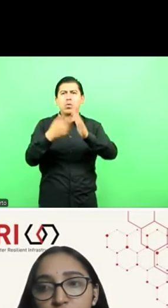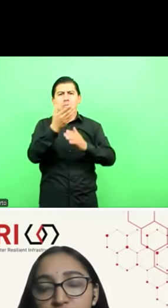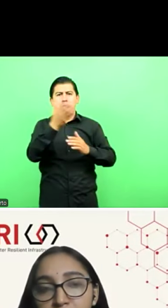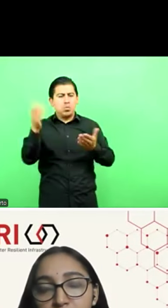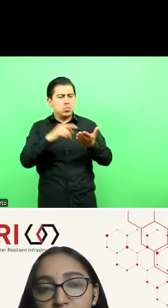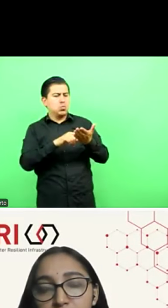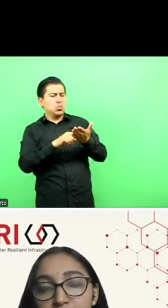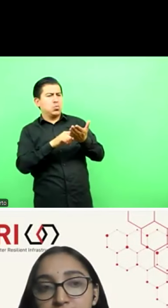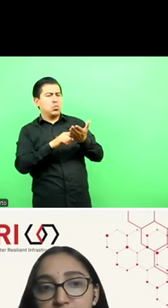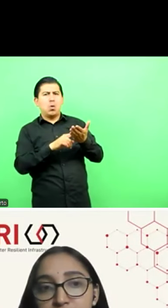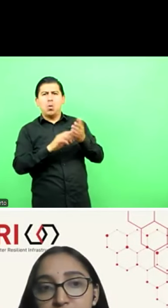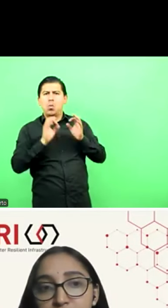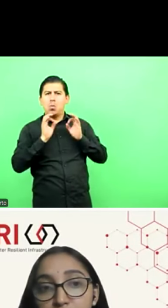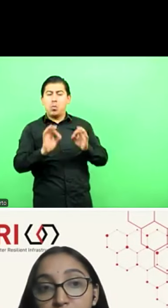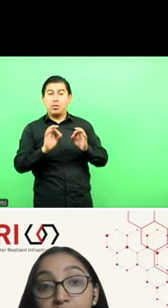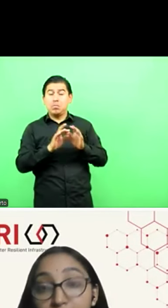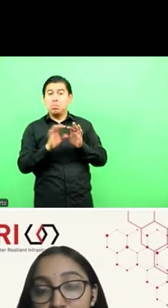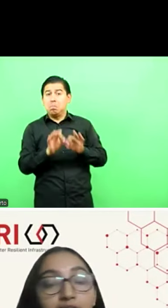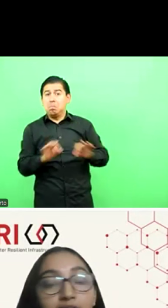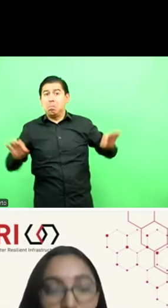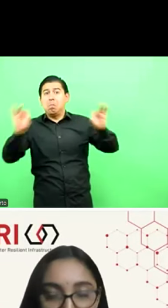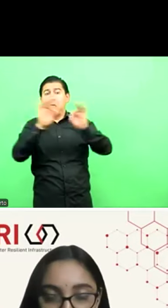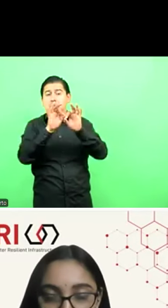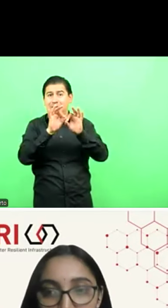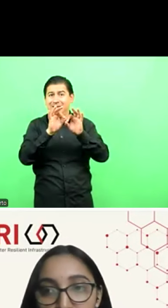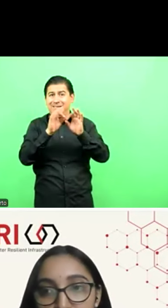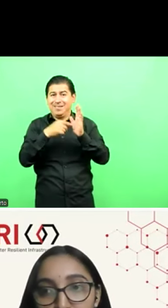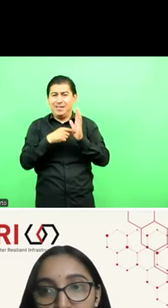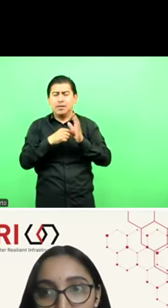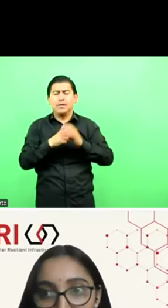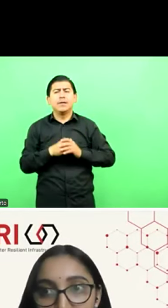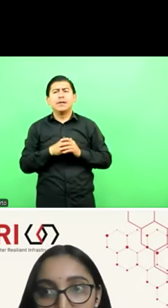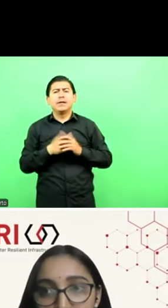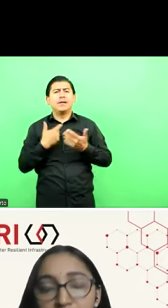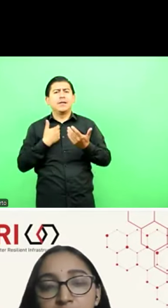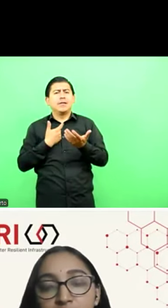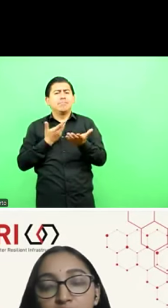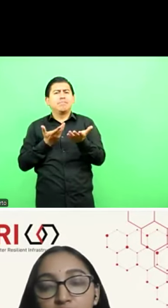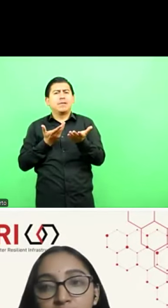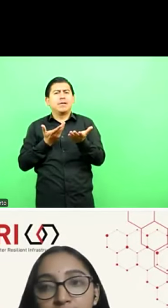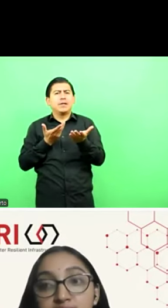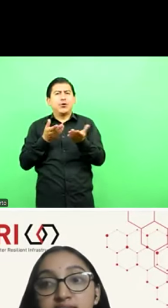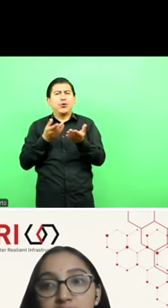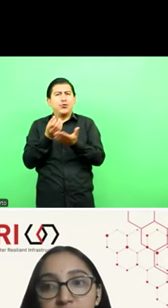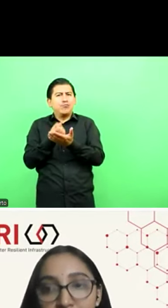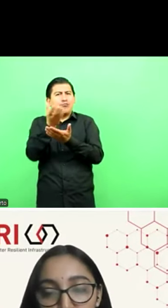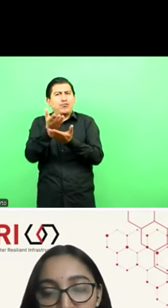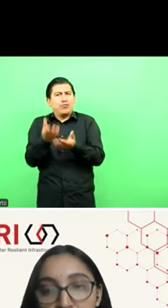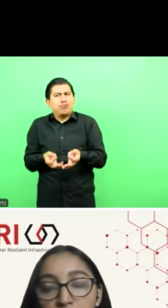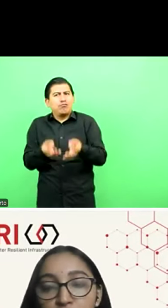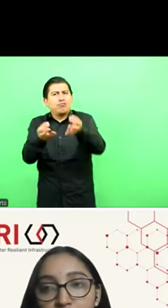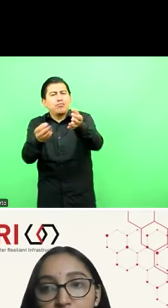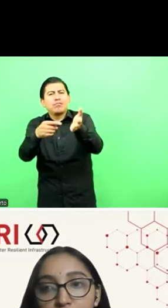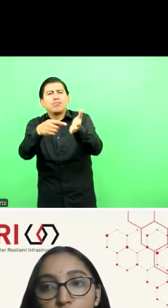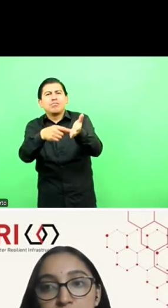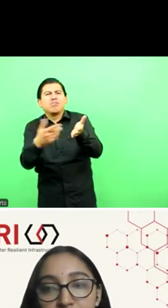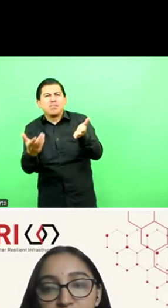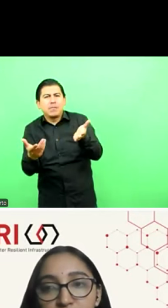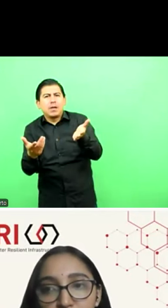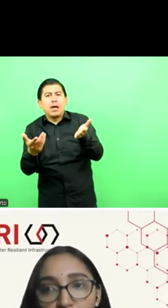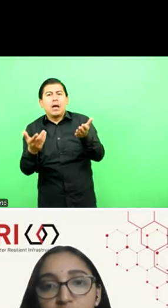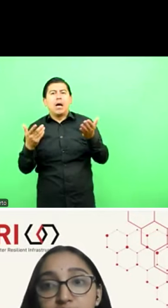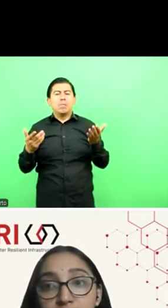of them discussed health as emphasized by the panelists earlier. They were looking at a systems approach where